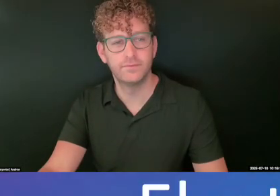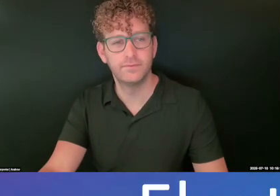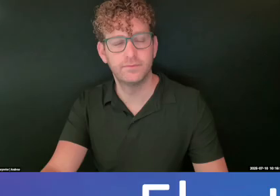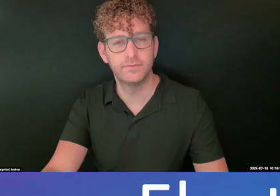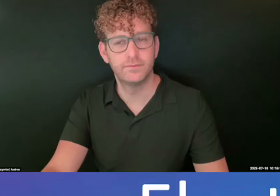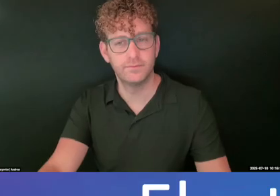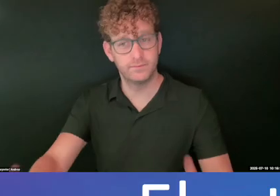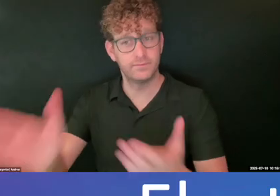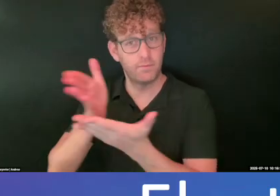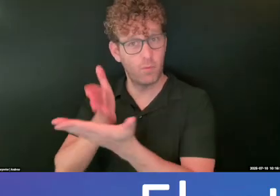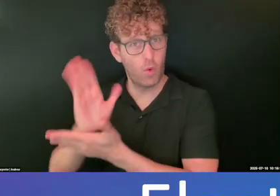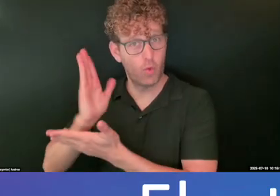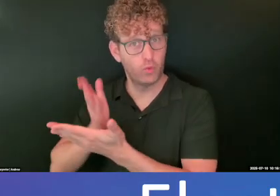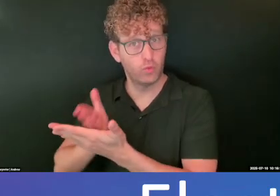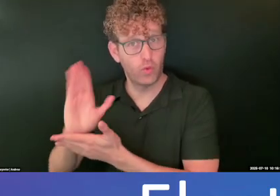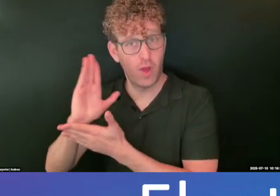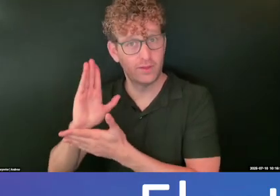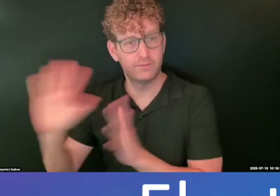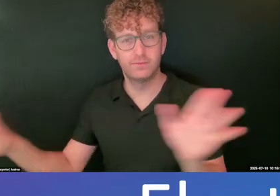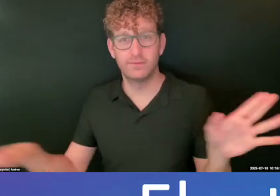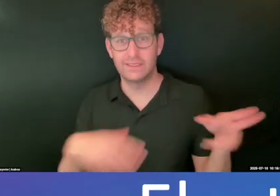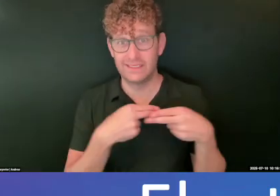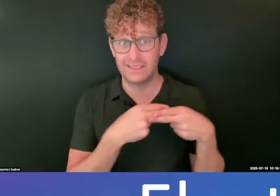All right, are the slides visible?